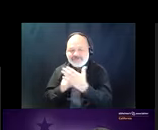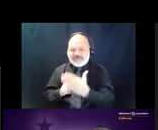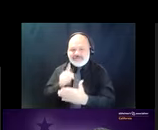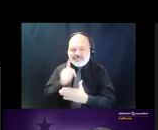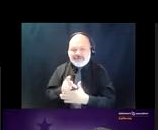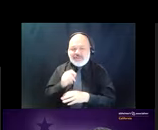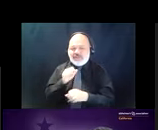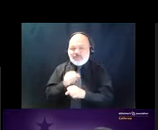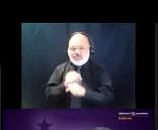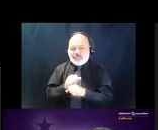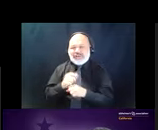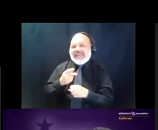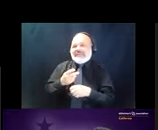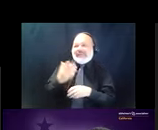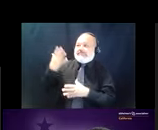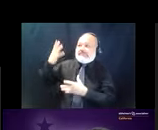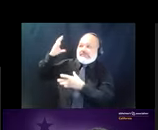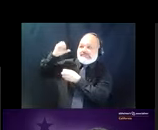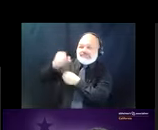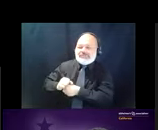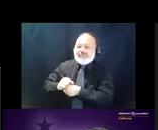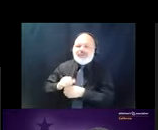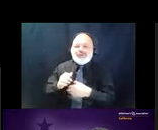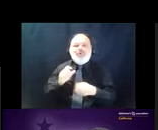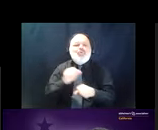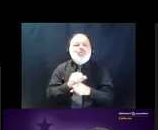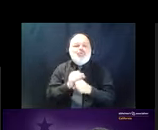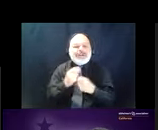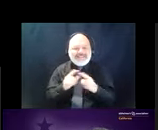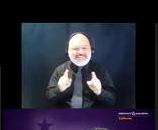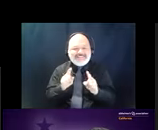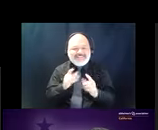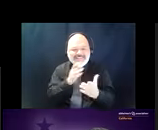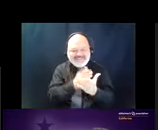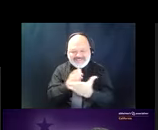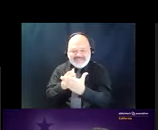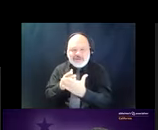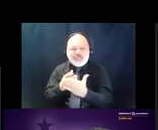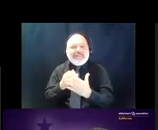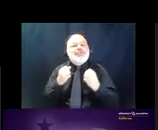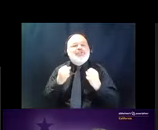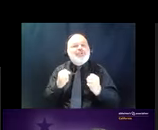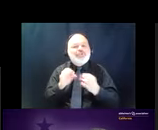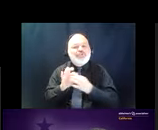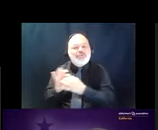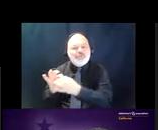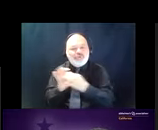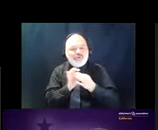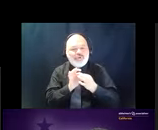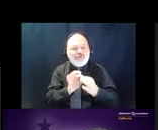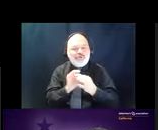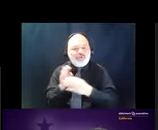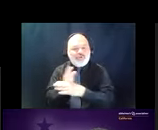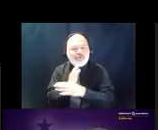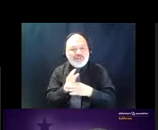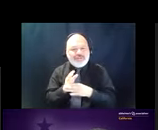not in the traditional way as a silos, but really between all sectors and with a strong collaboration. So to try to change